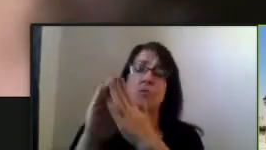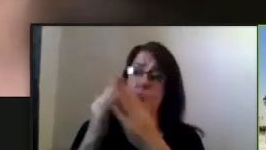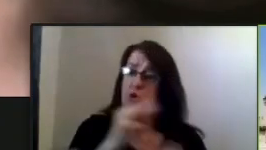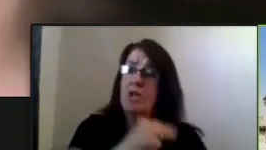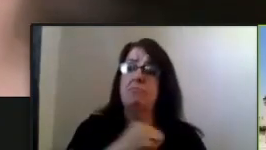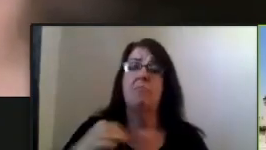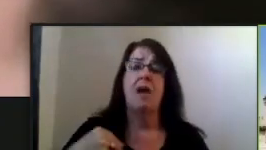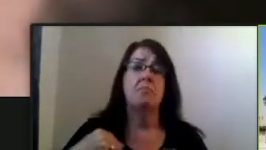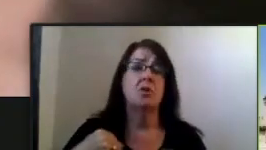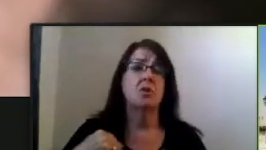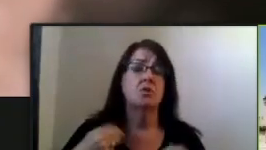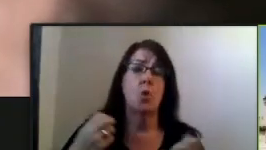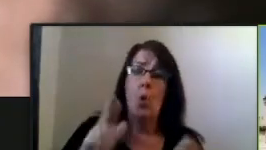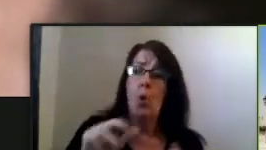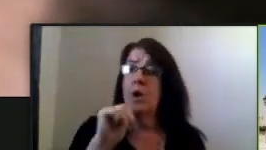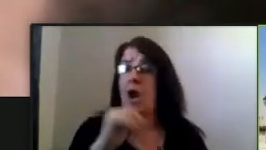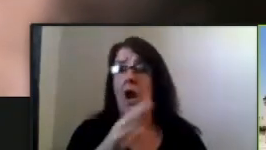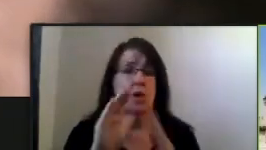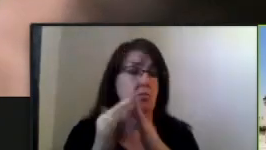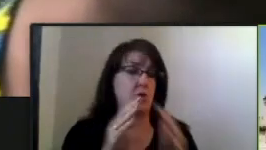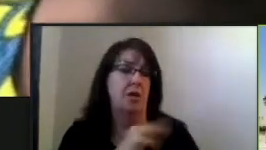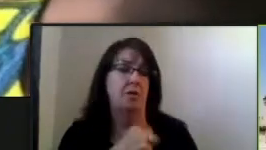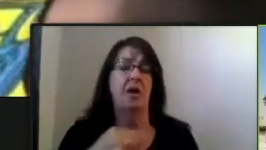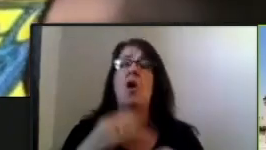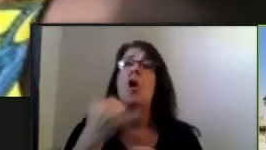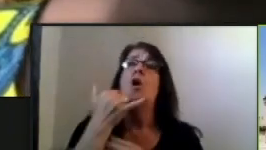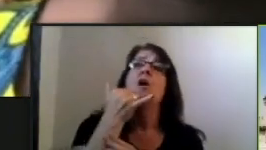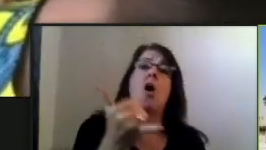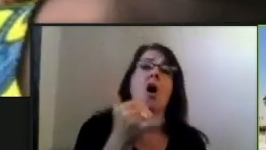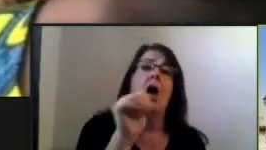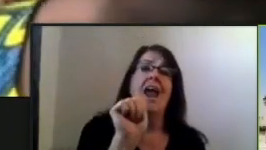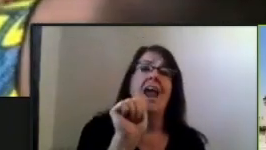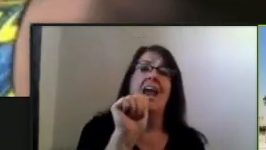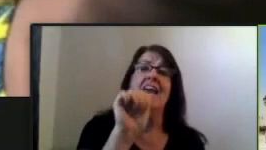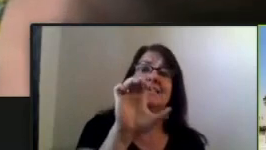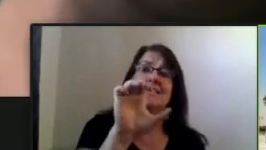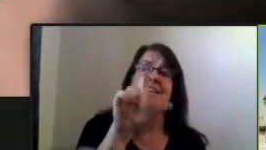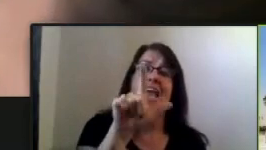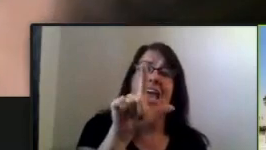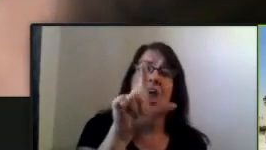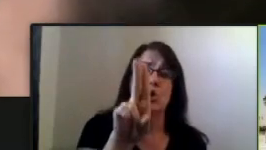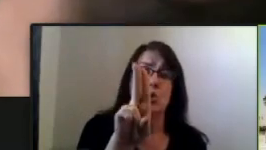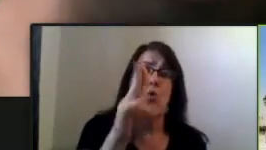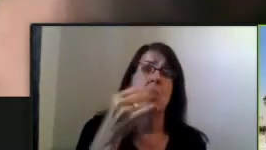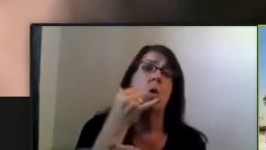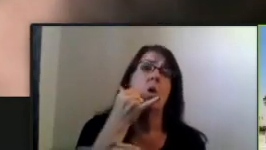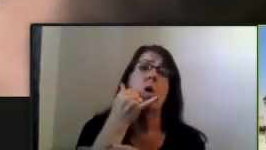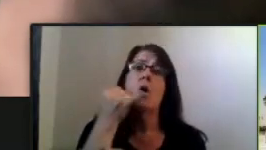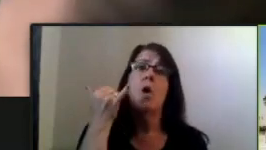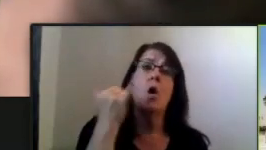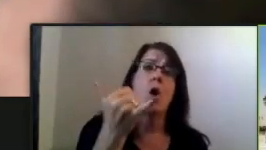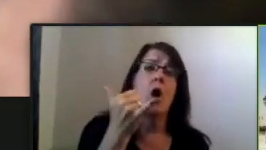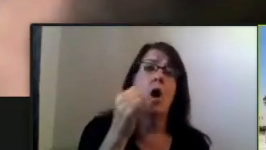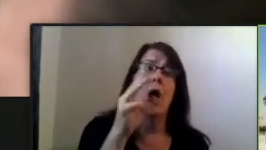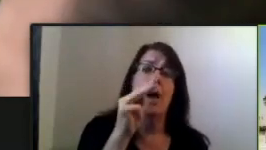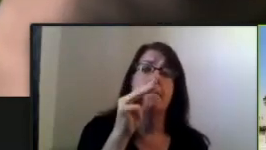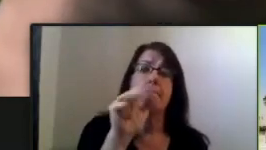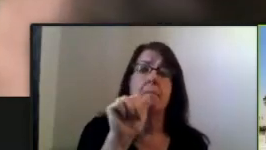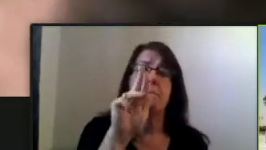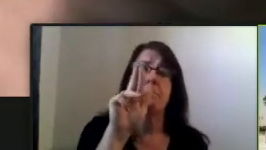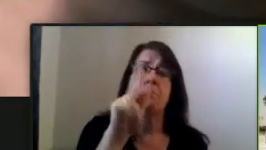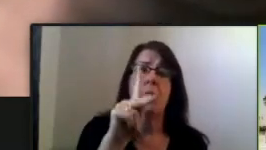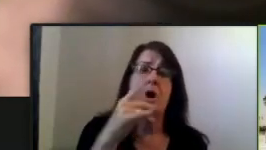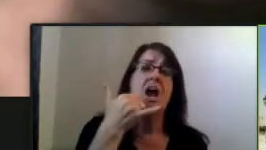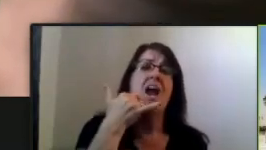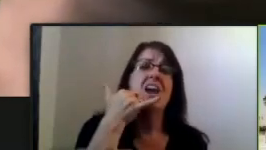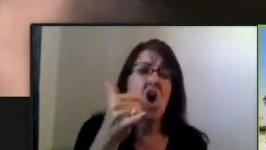if we don't have community members, please call the ACLU, please call Merck, and call your